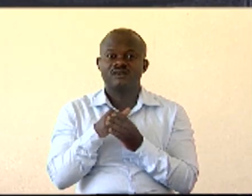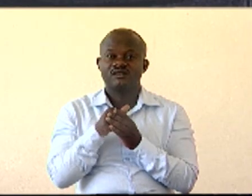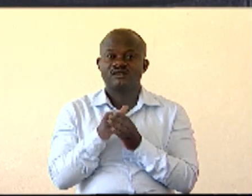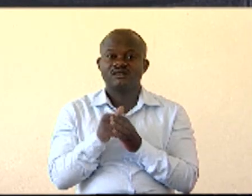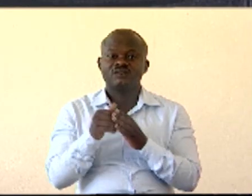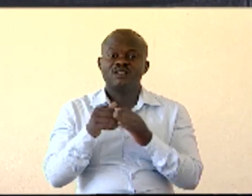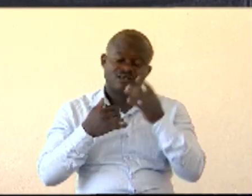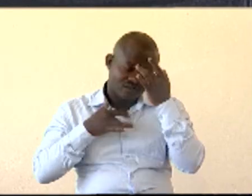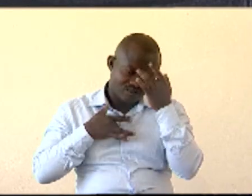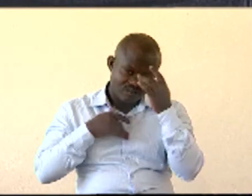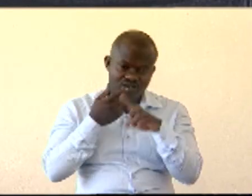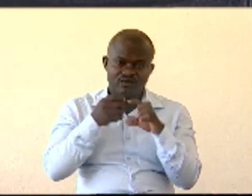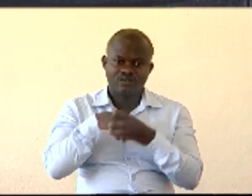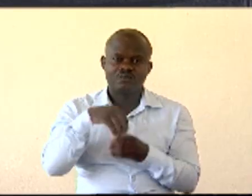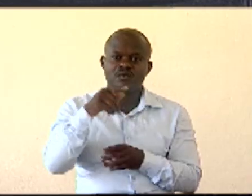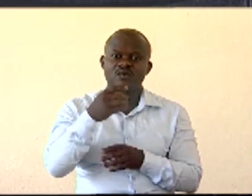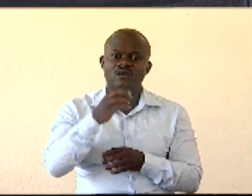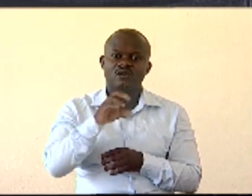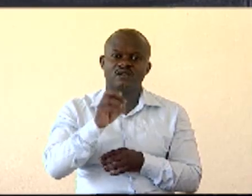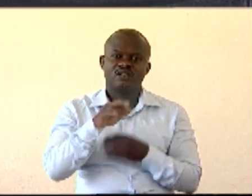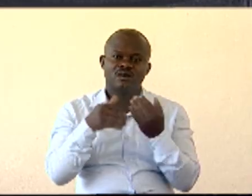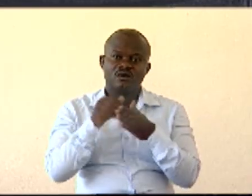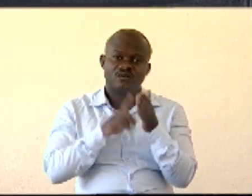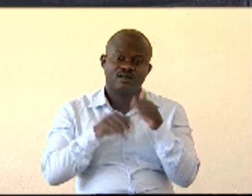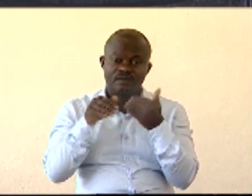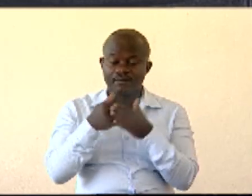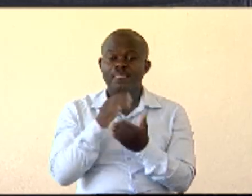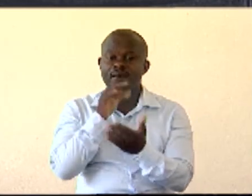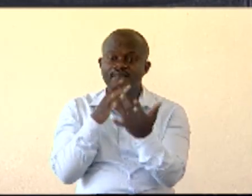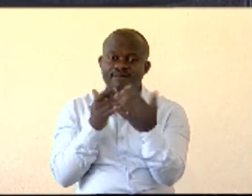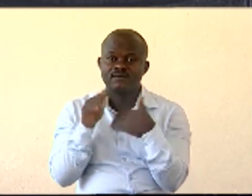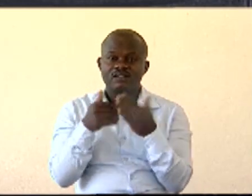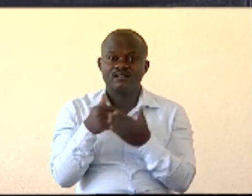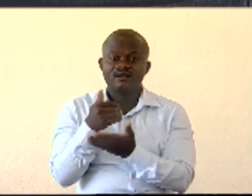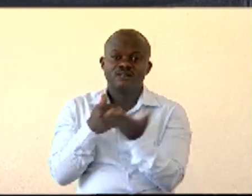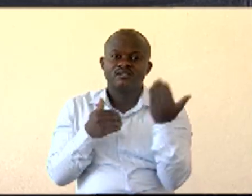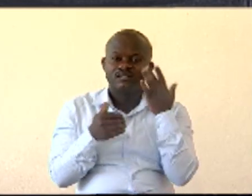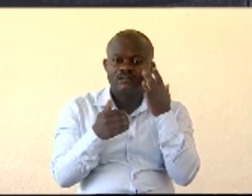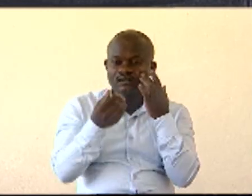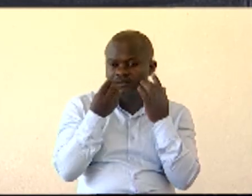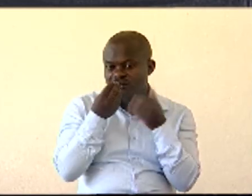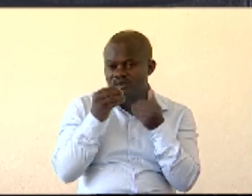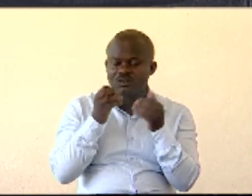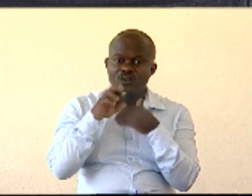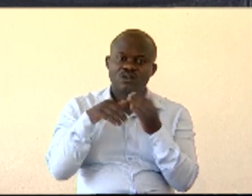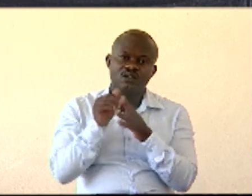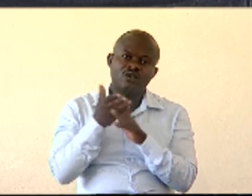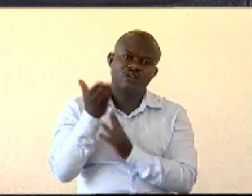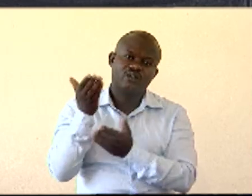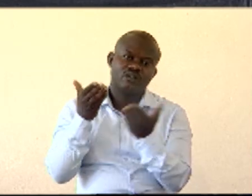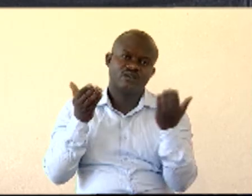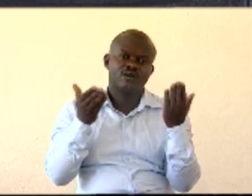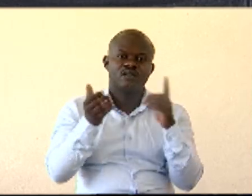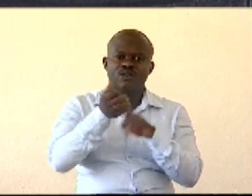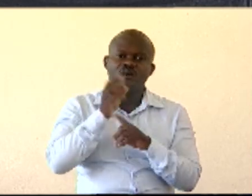that you are suffering from cholera or typhoid, what you should just be expecting, you ate food or you